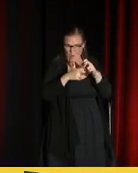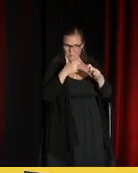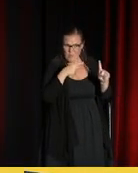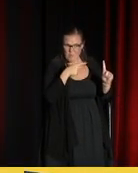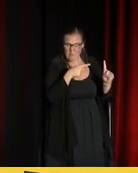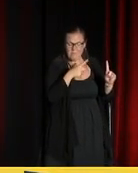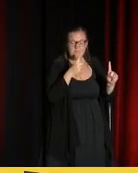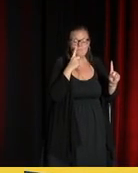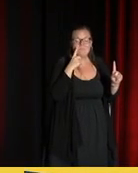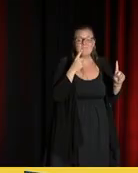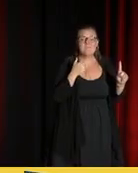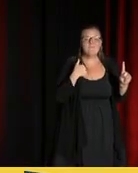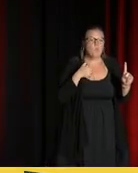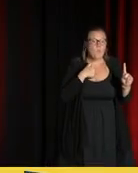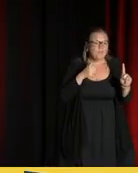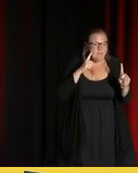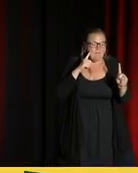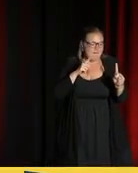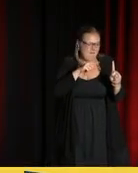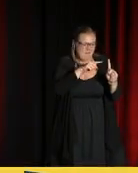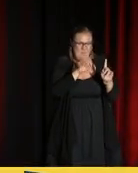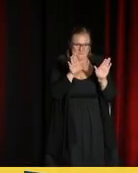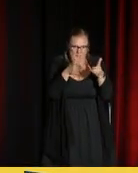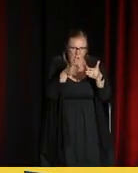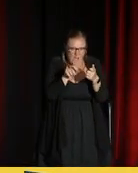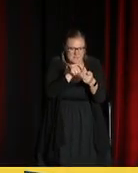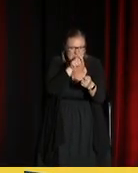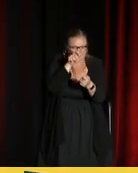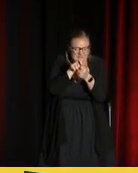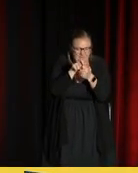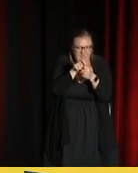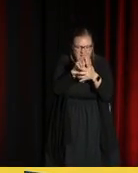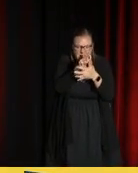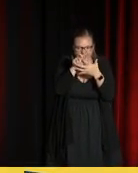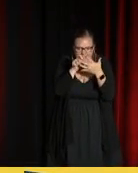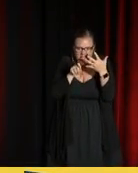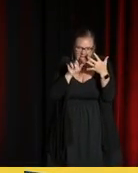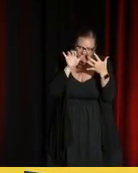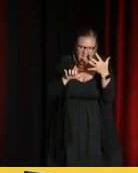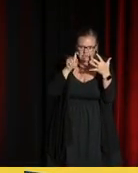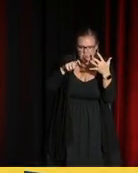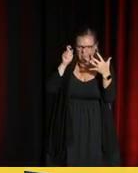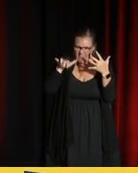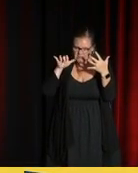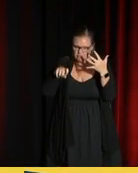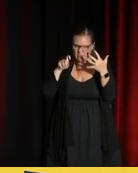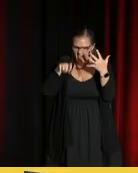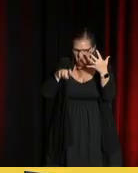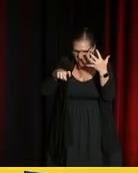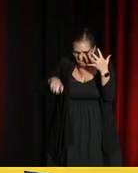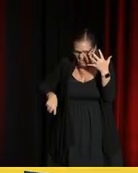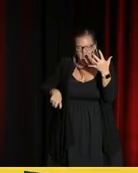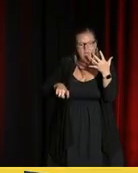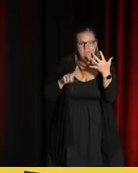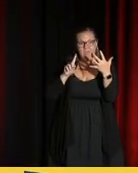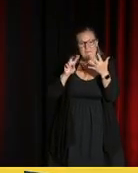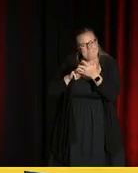As long as we keep defining this box, only certain things will fit